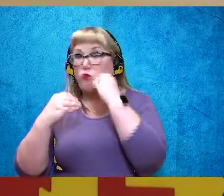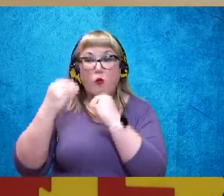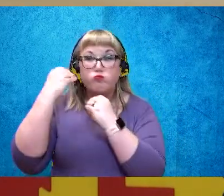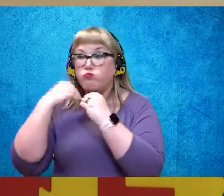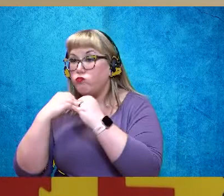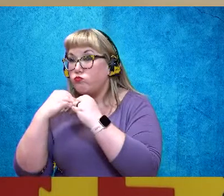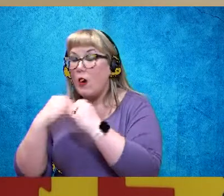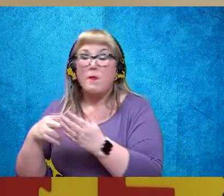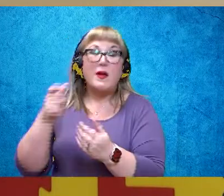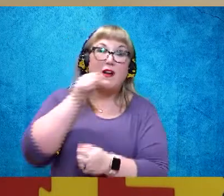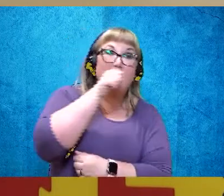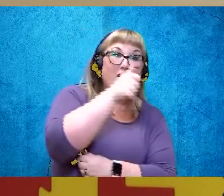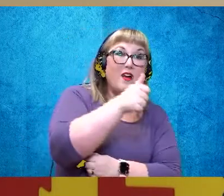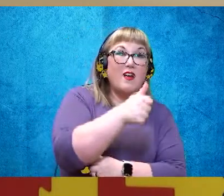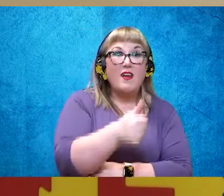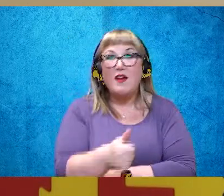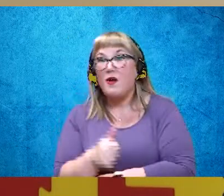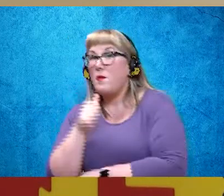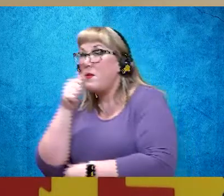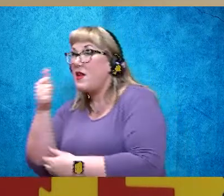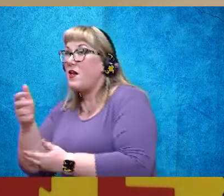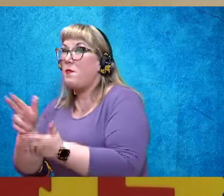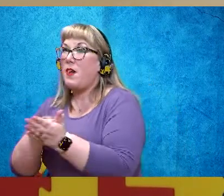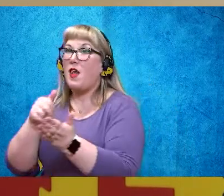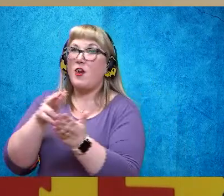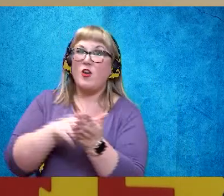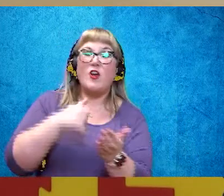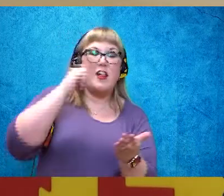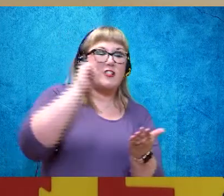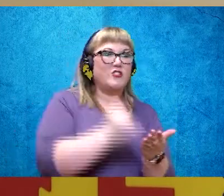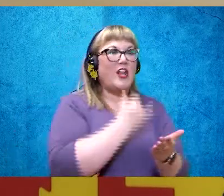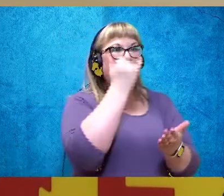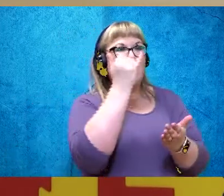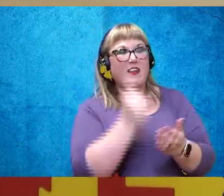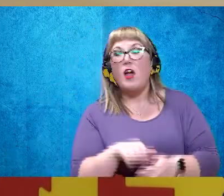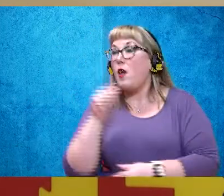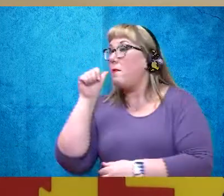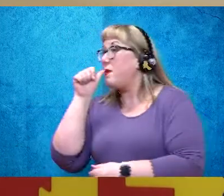it, eat it. Peanut, peanut butter, jelly.